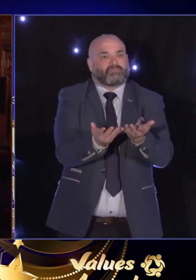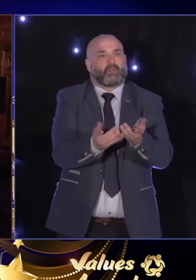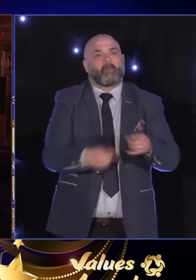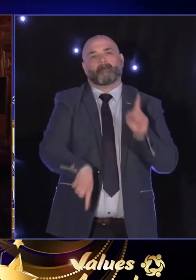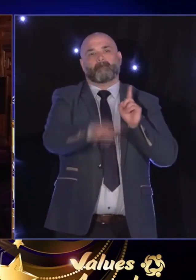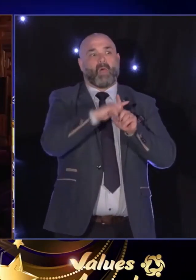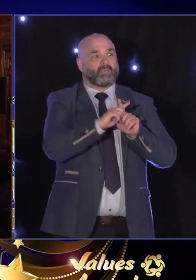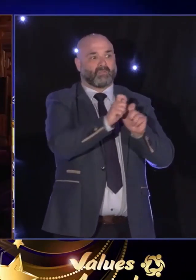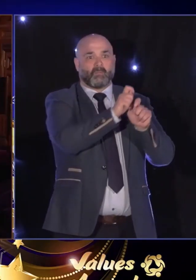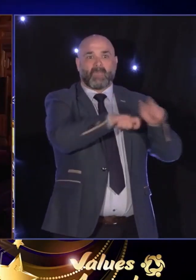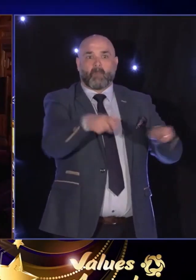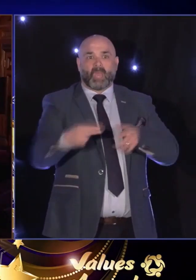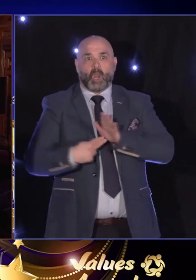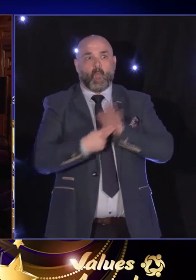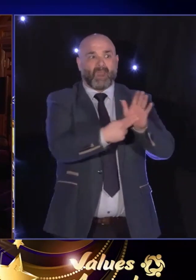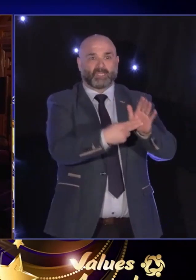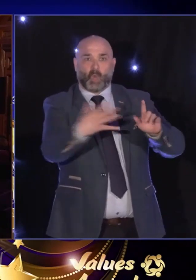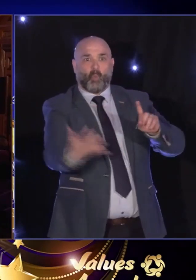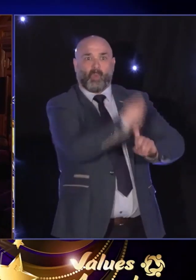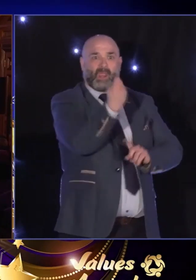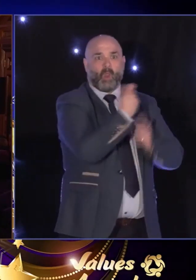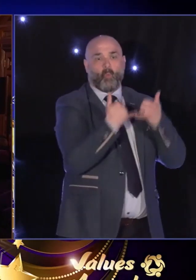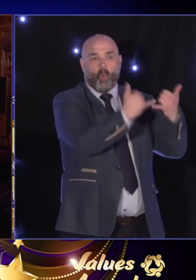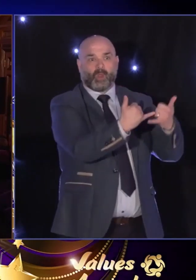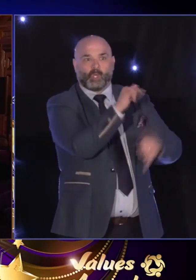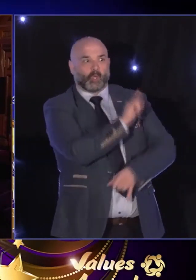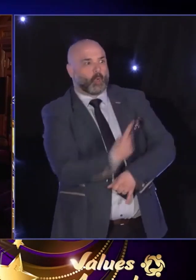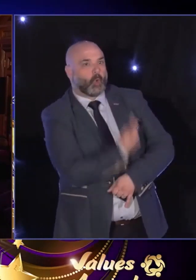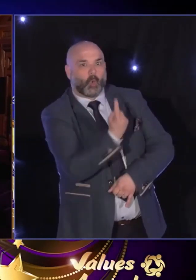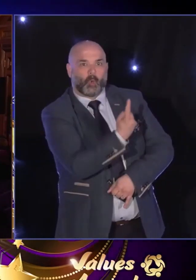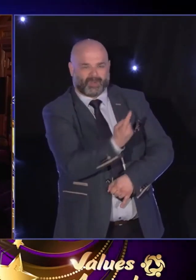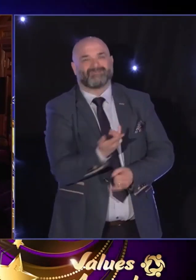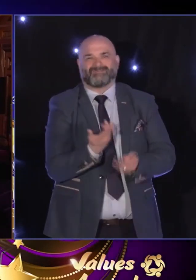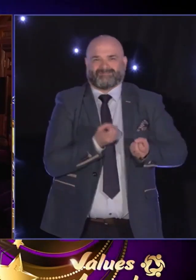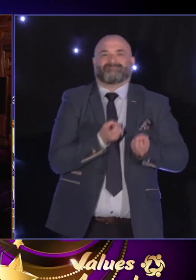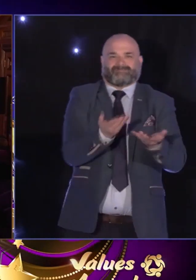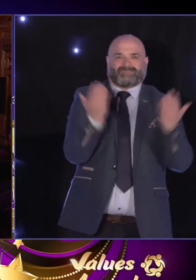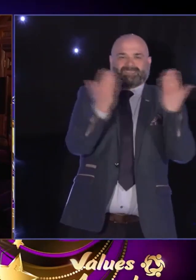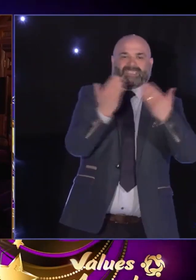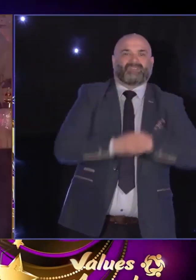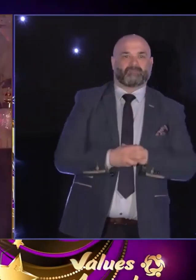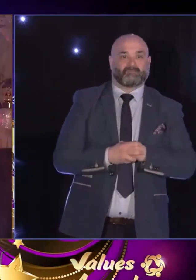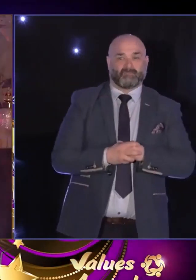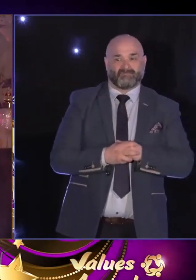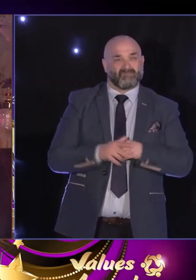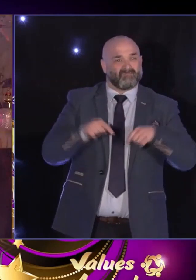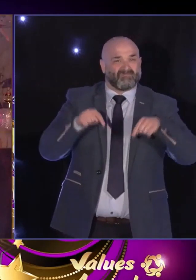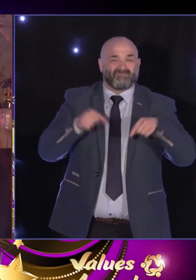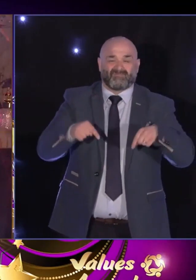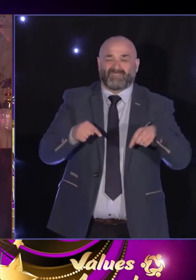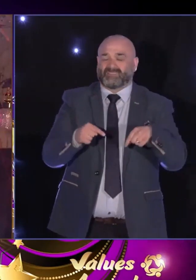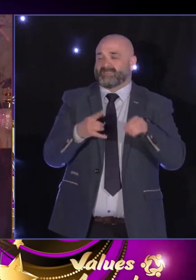winners of awards. But this is actually really just a microscopic cross-section of many,